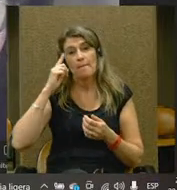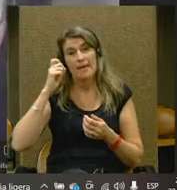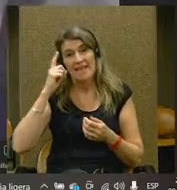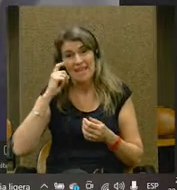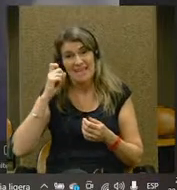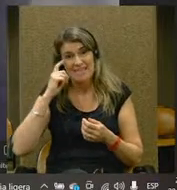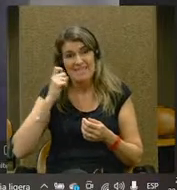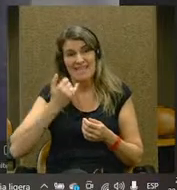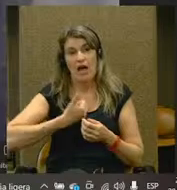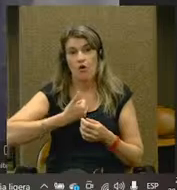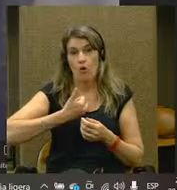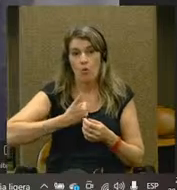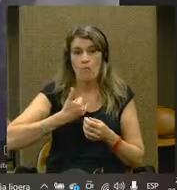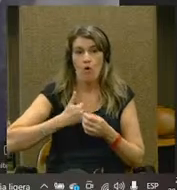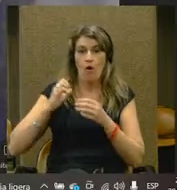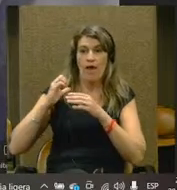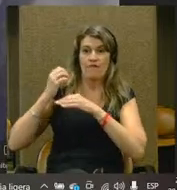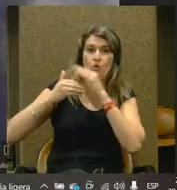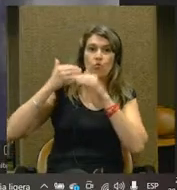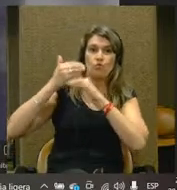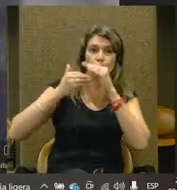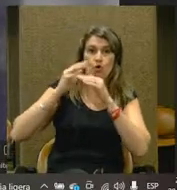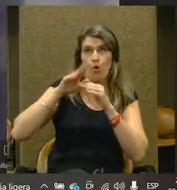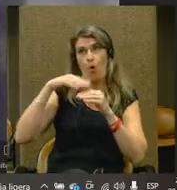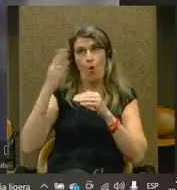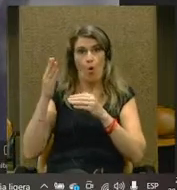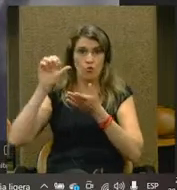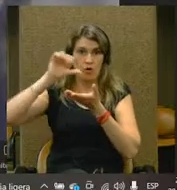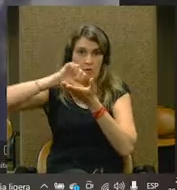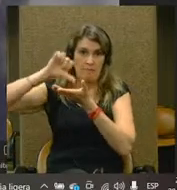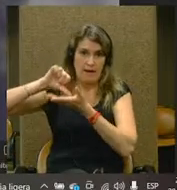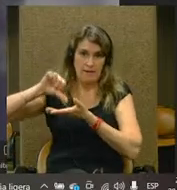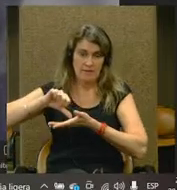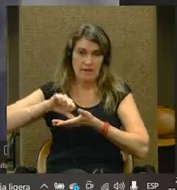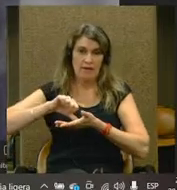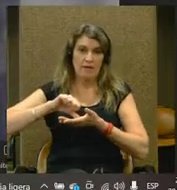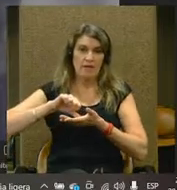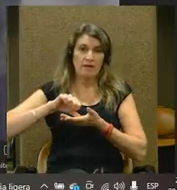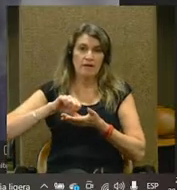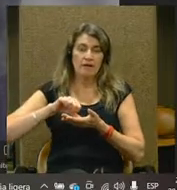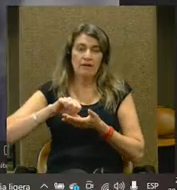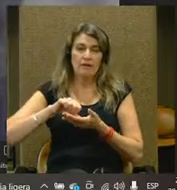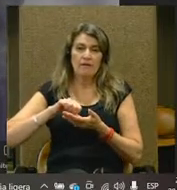also what we've heard about the experiences in other countries.